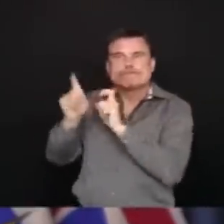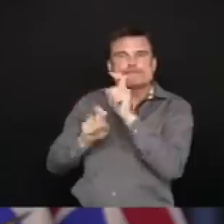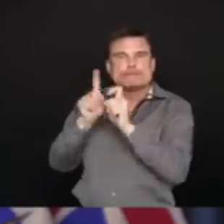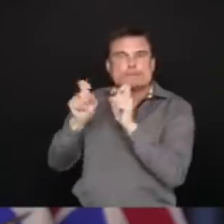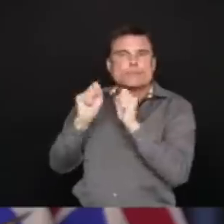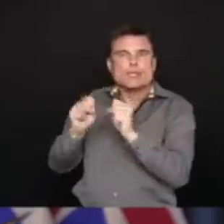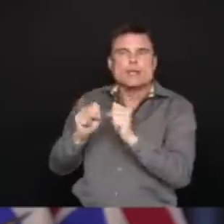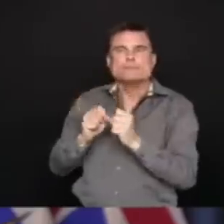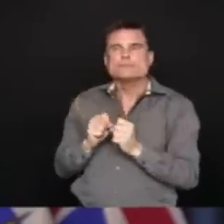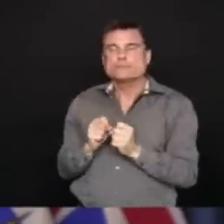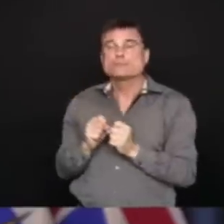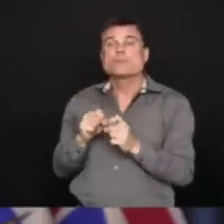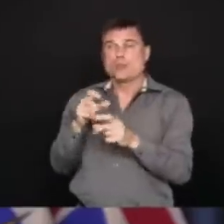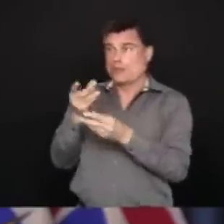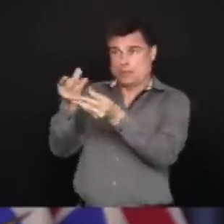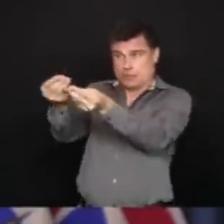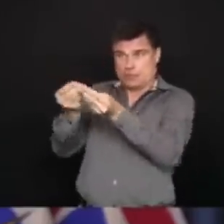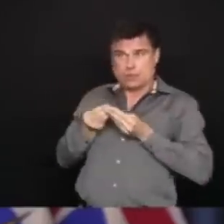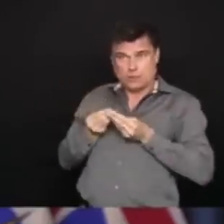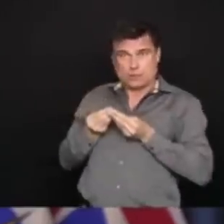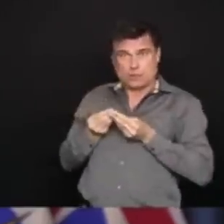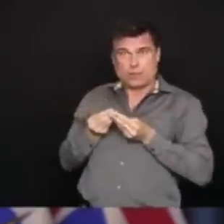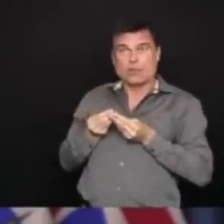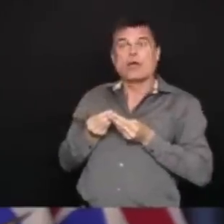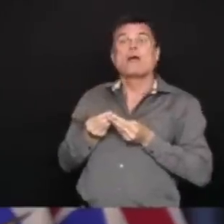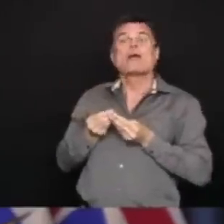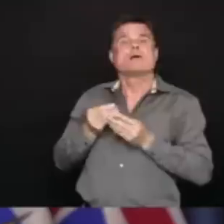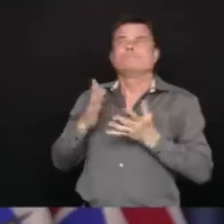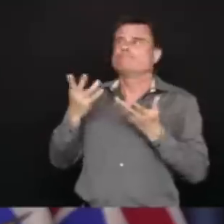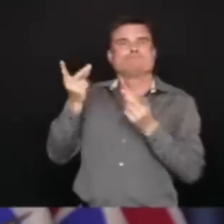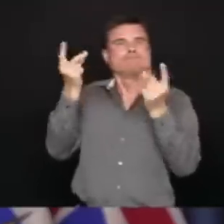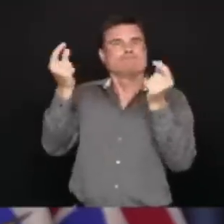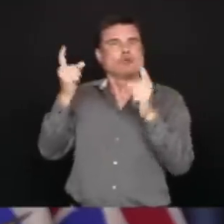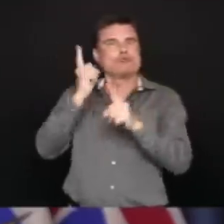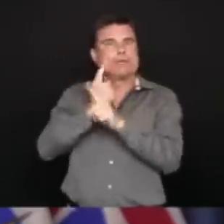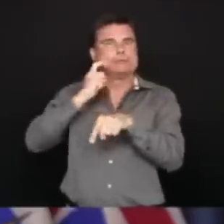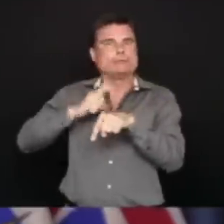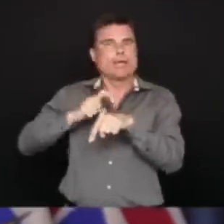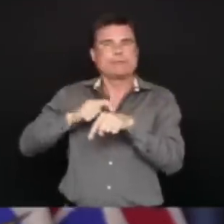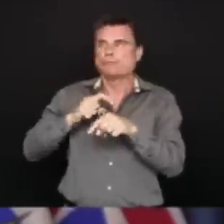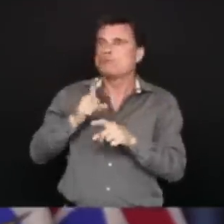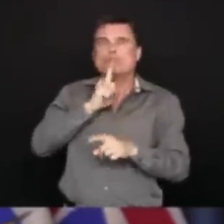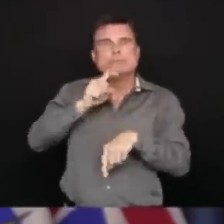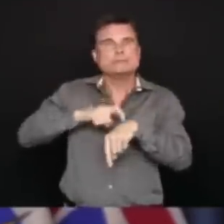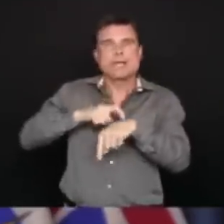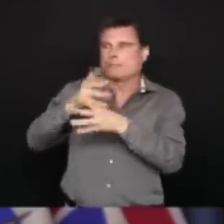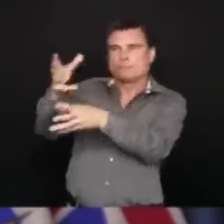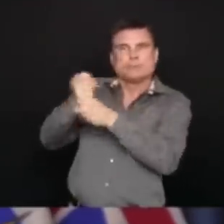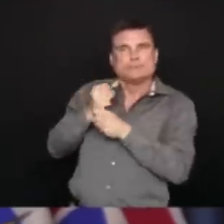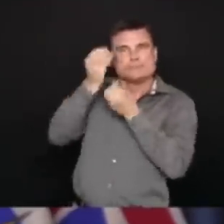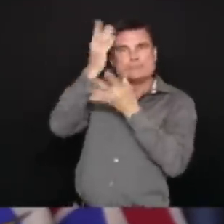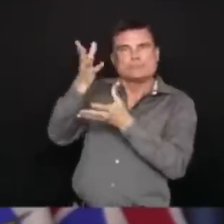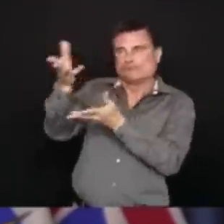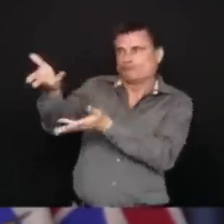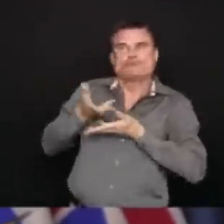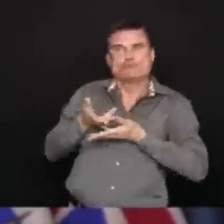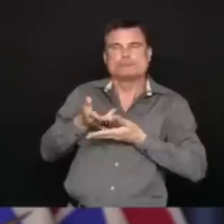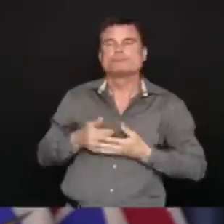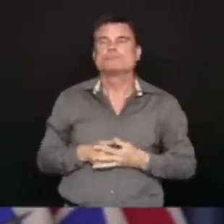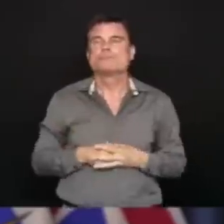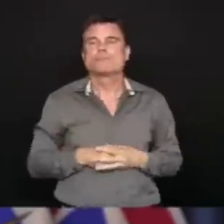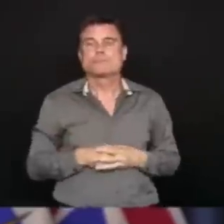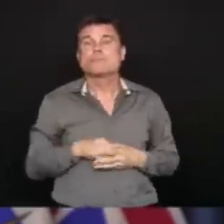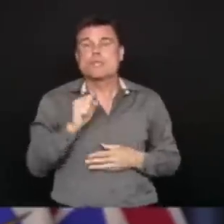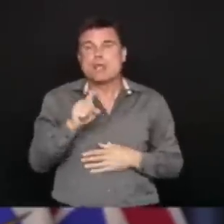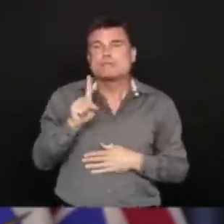can look at that and interrogate that by different areas and different aspects of the pandemic, and I